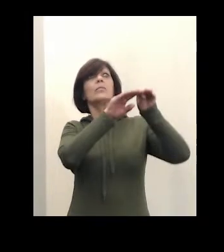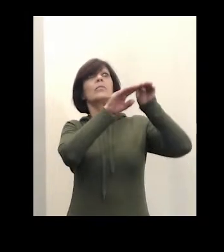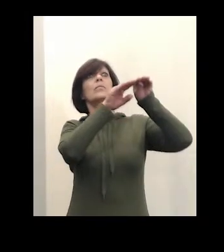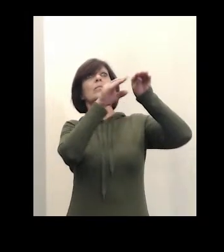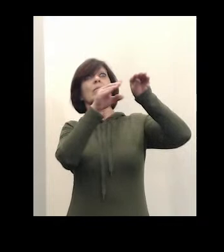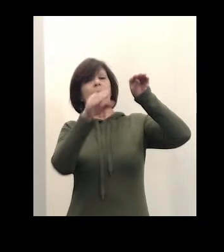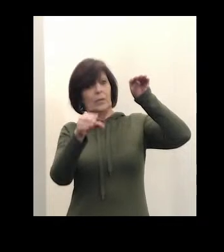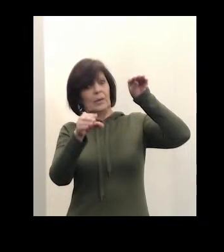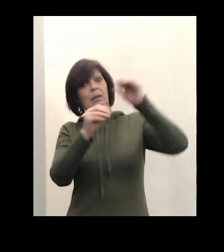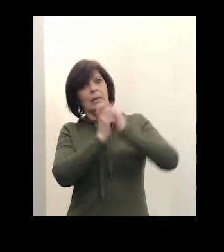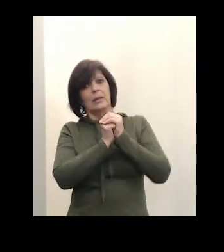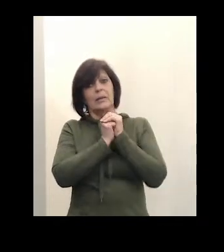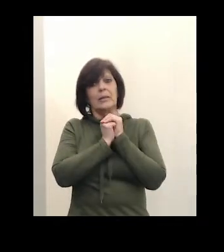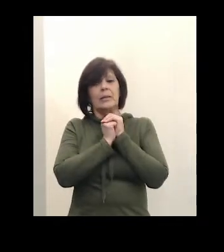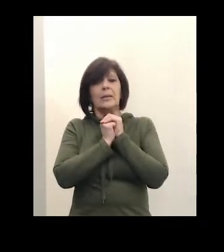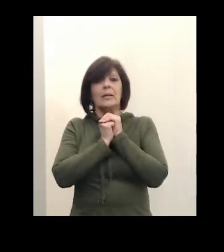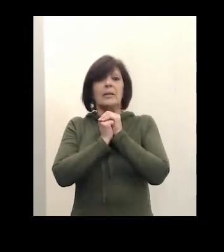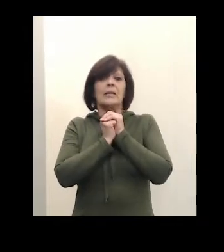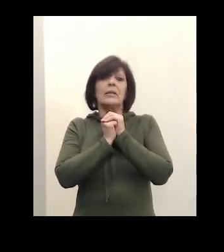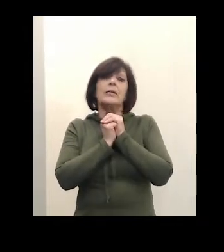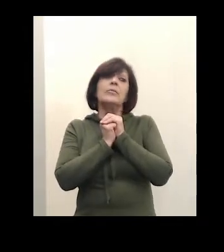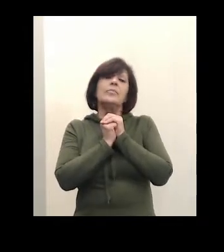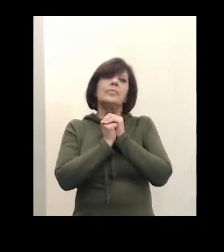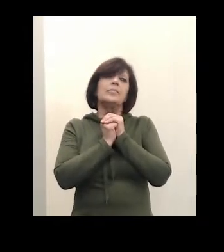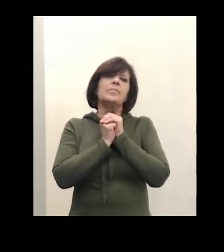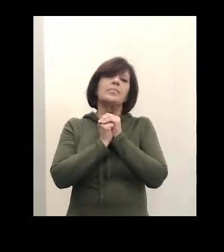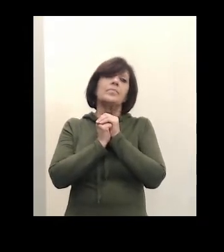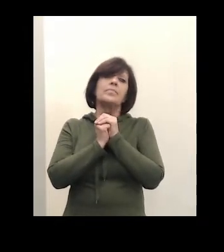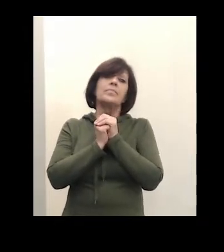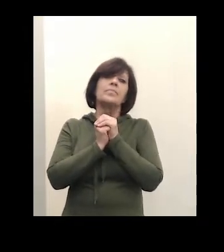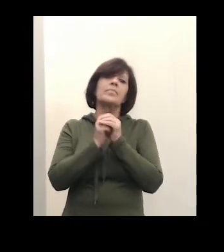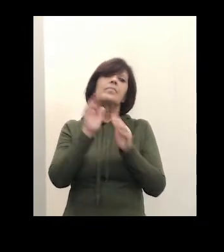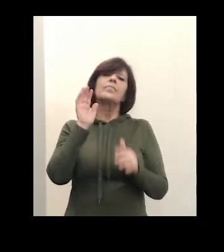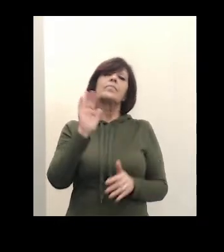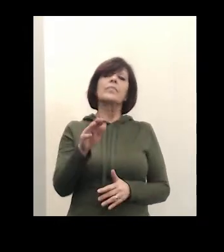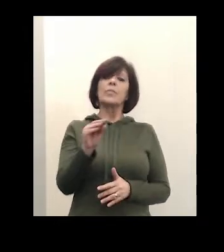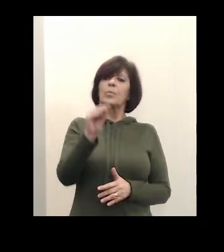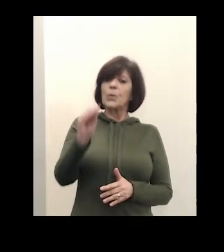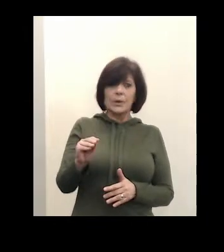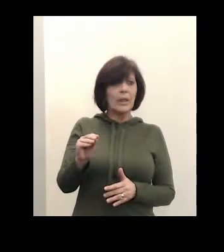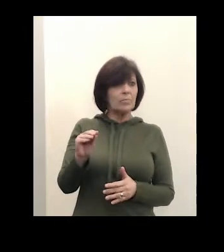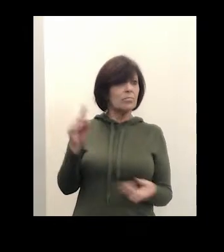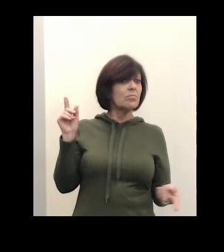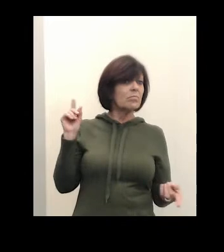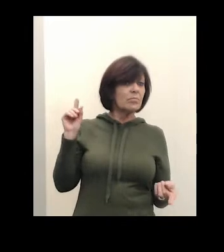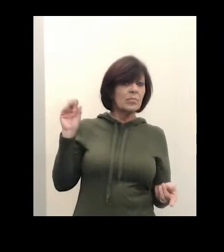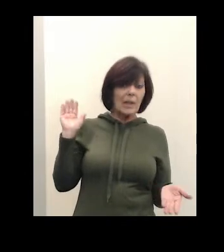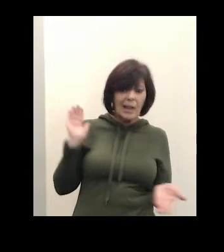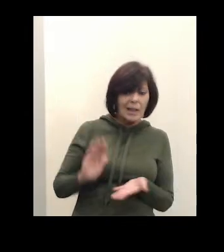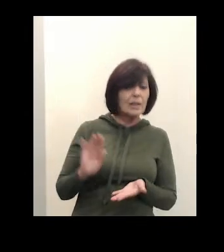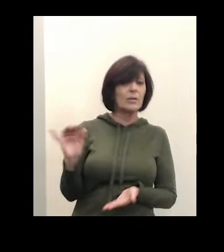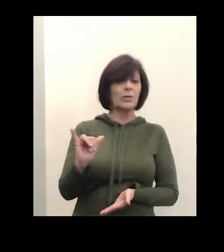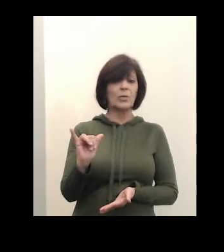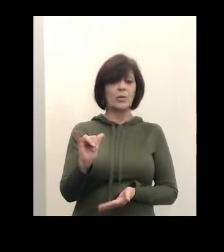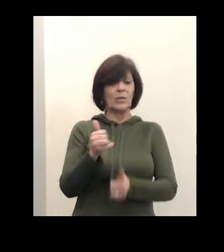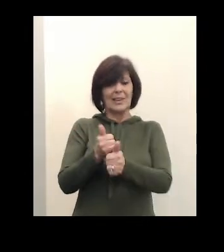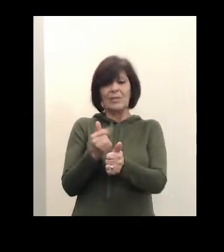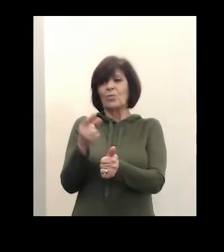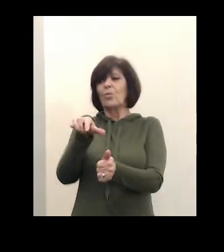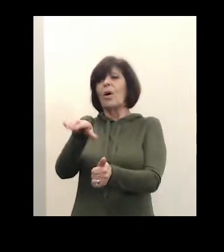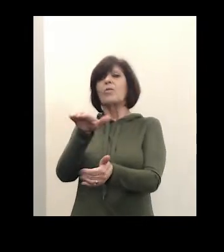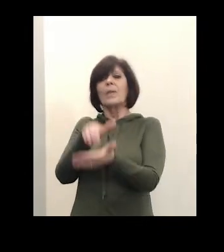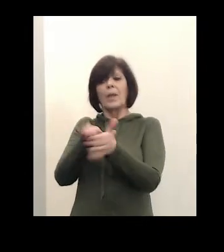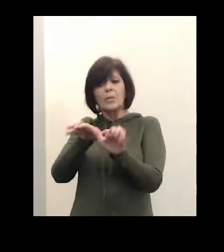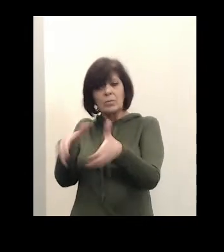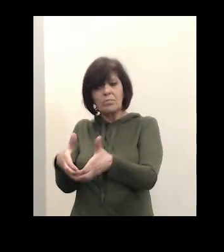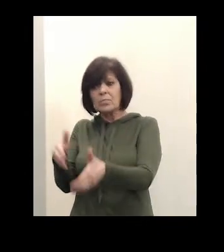ended December 18th. The case rates have dropped per 100,000. The positivity rates